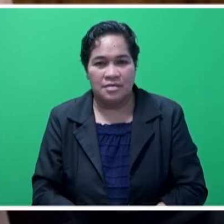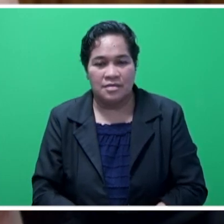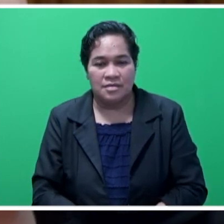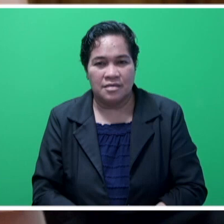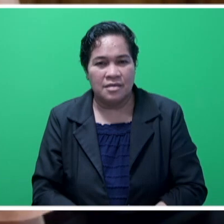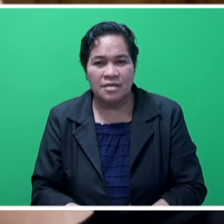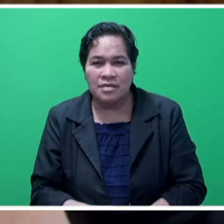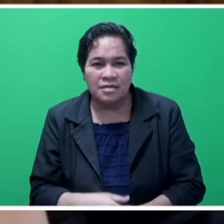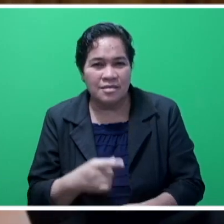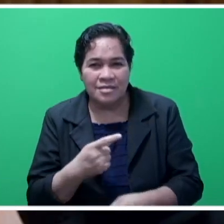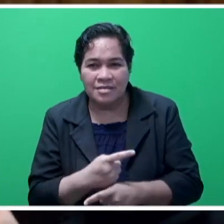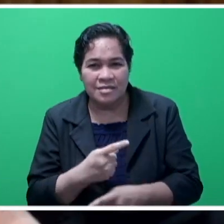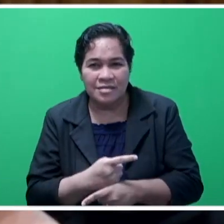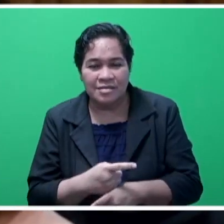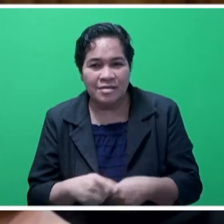councillors?